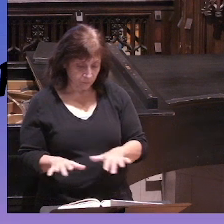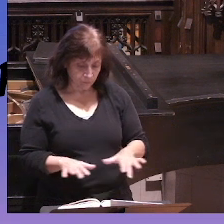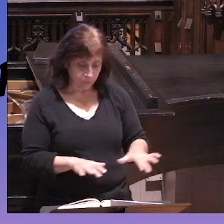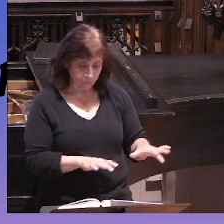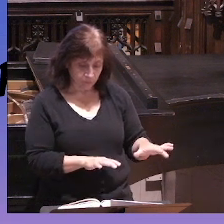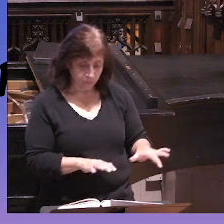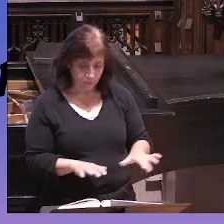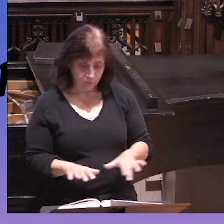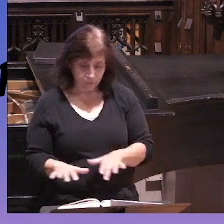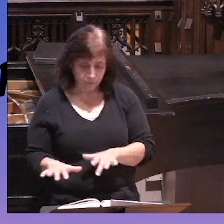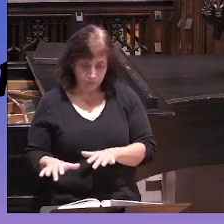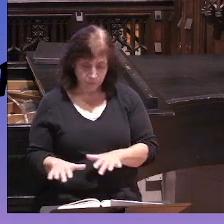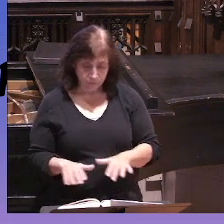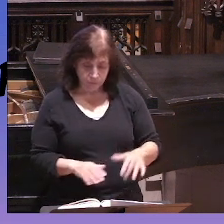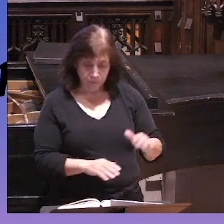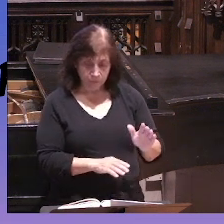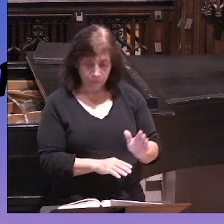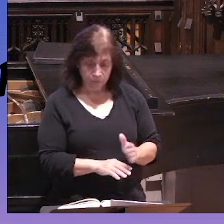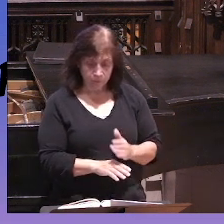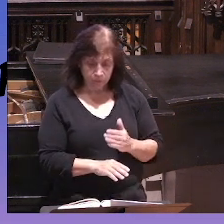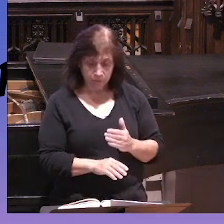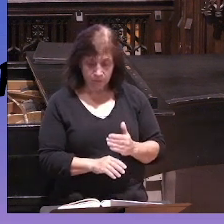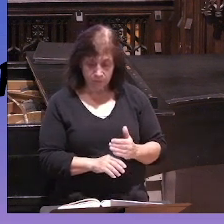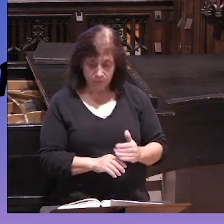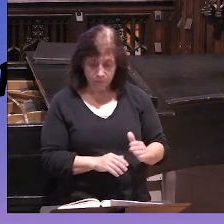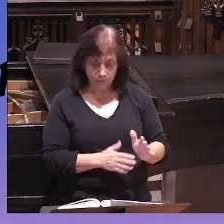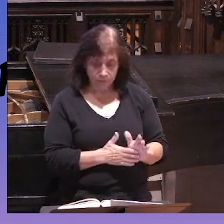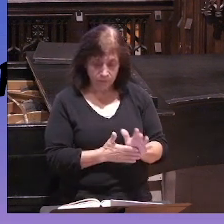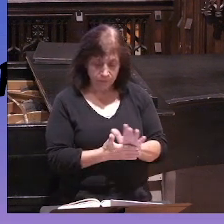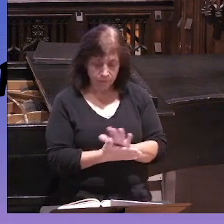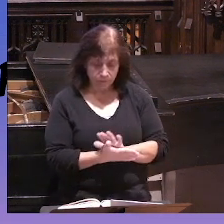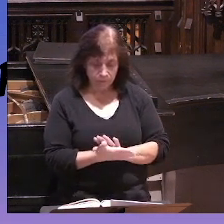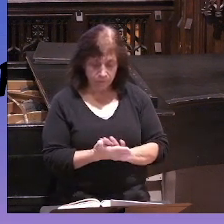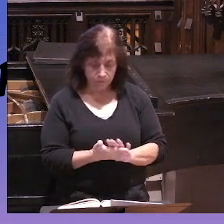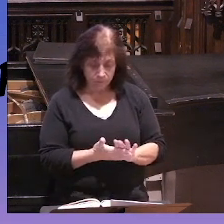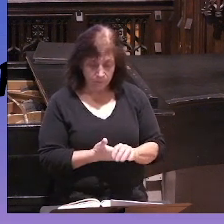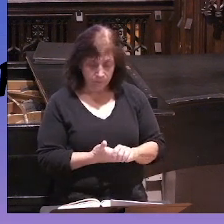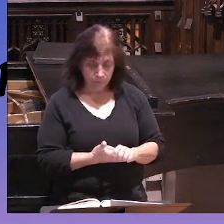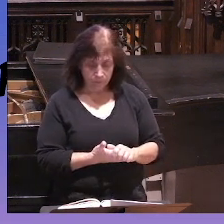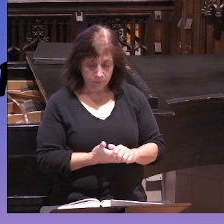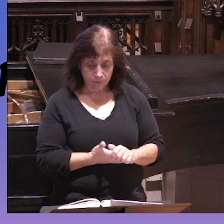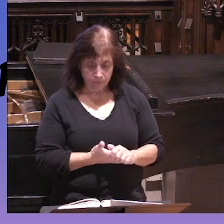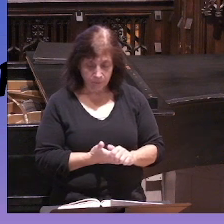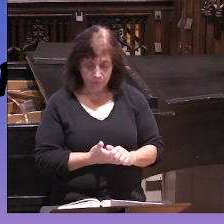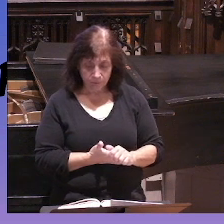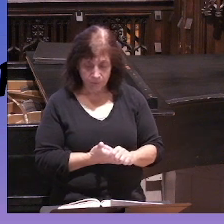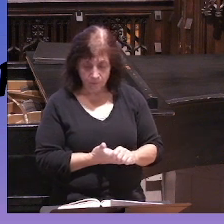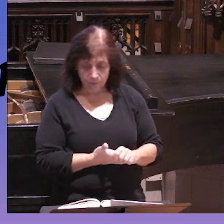Thank you.